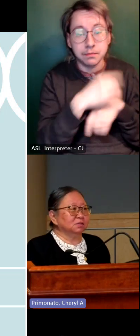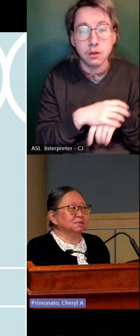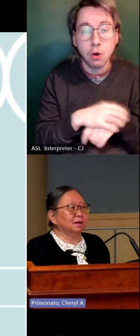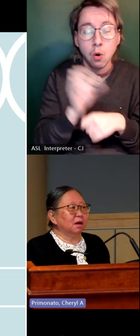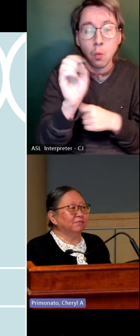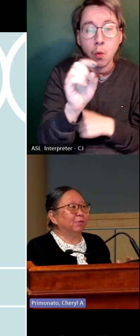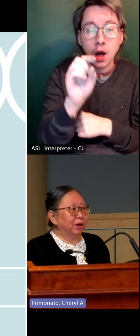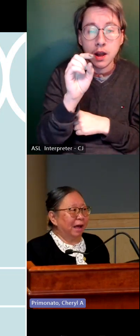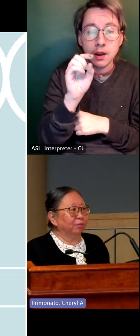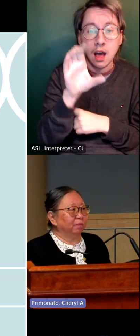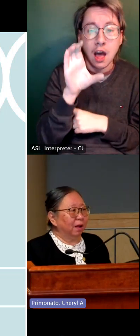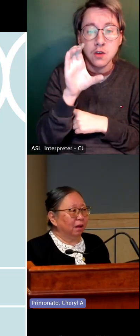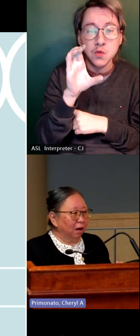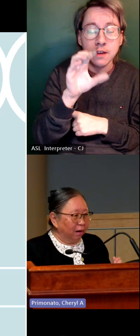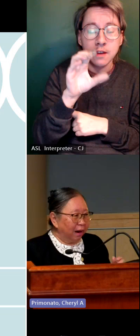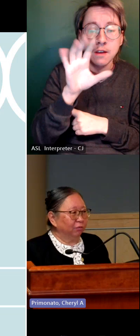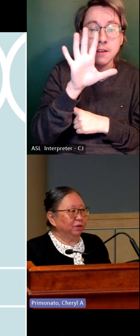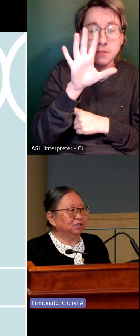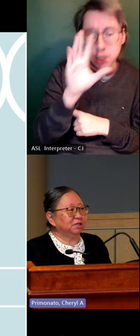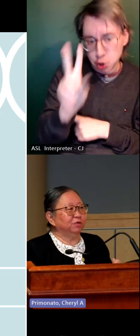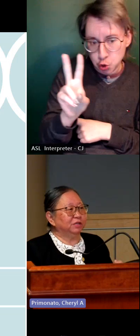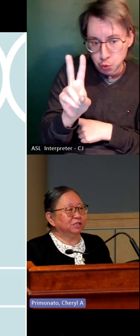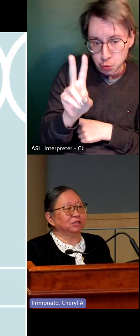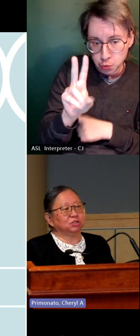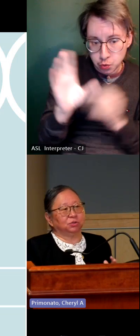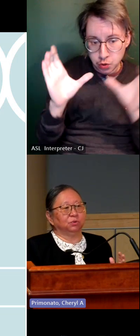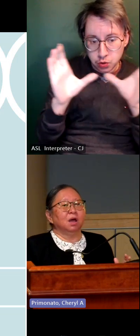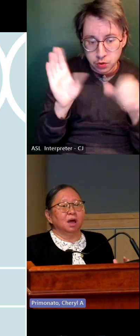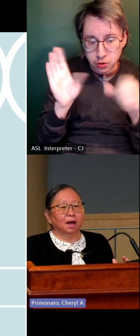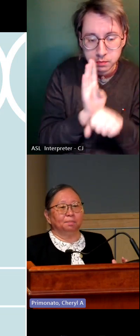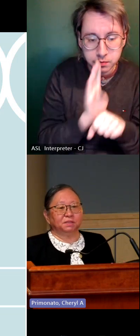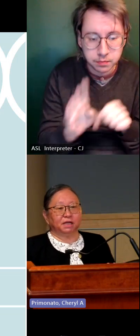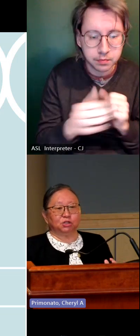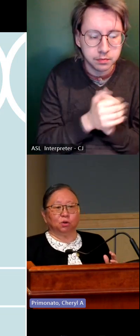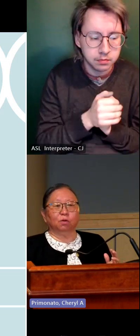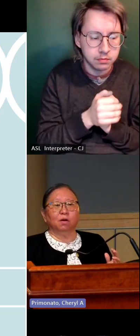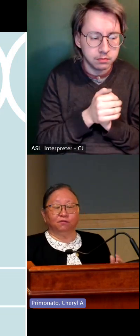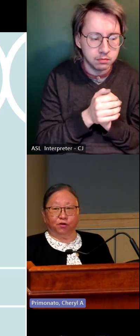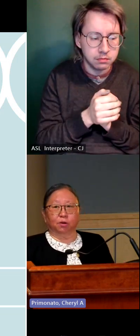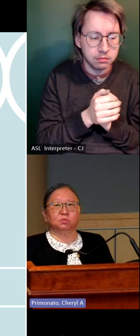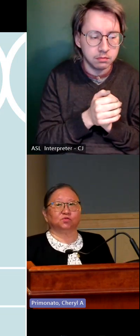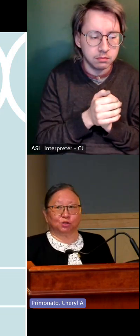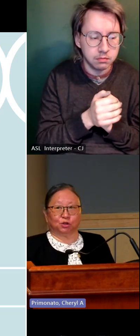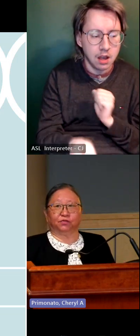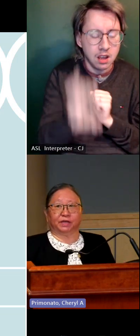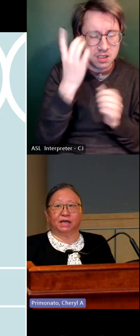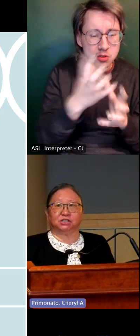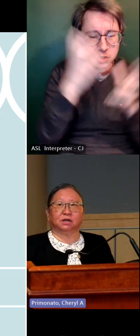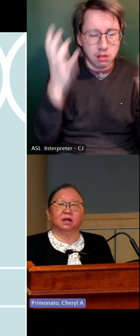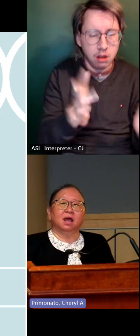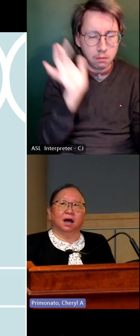a result of our outreach and reaching out to potential firms for